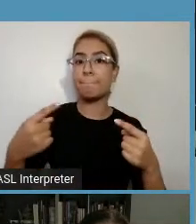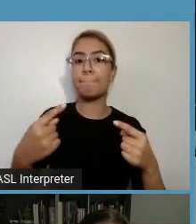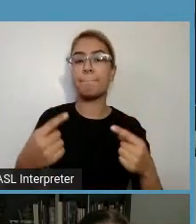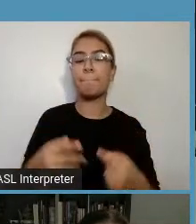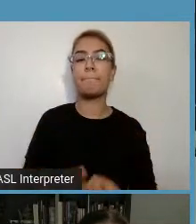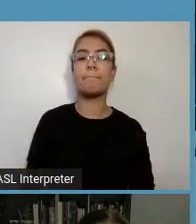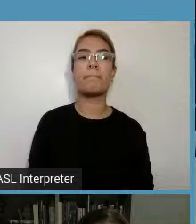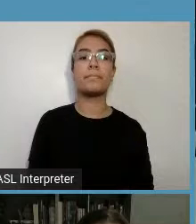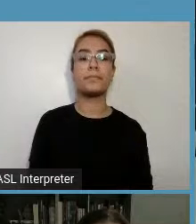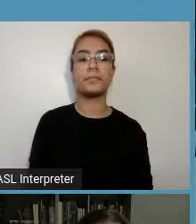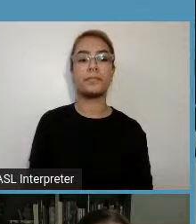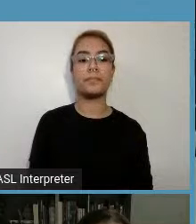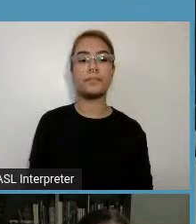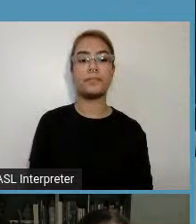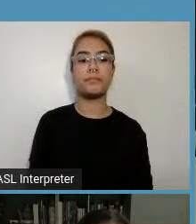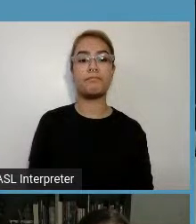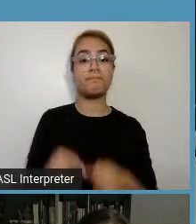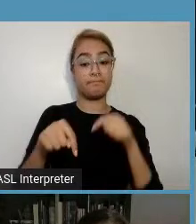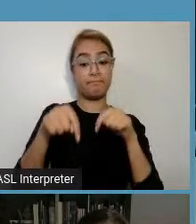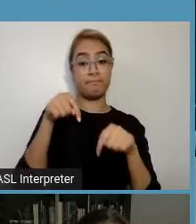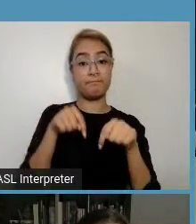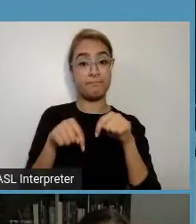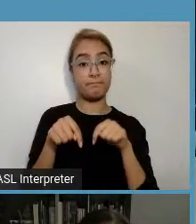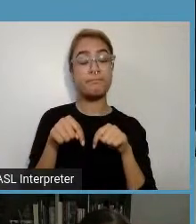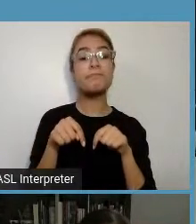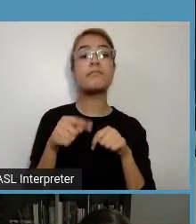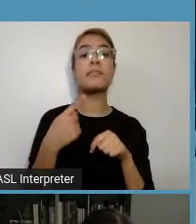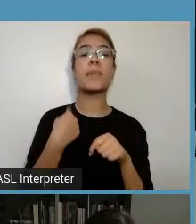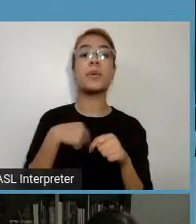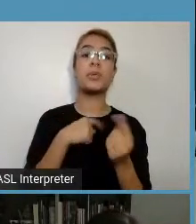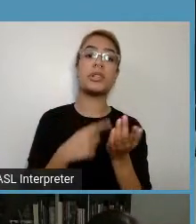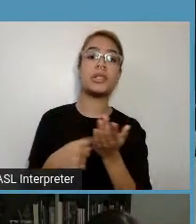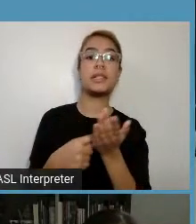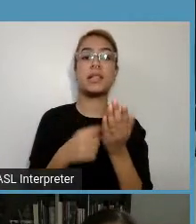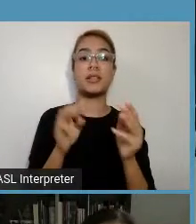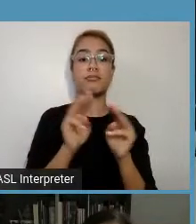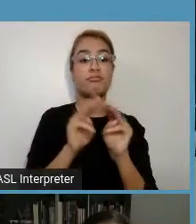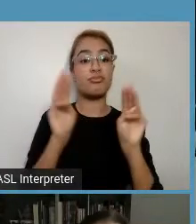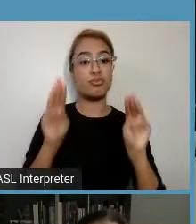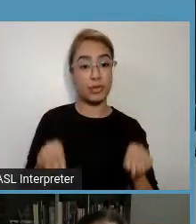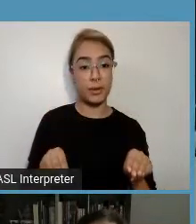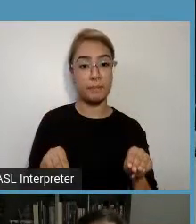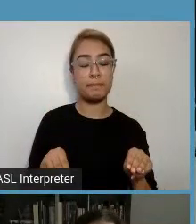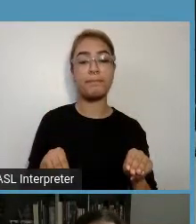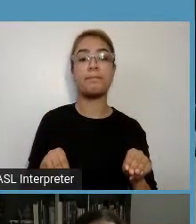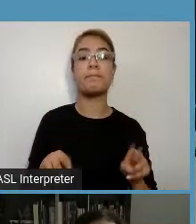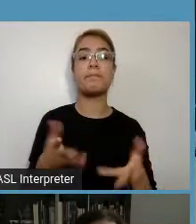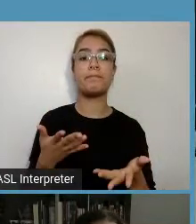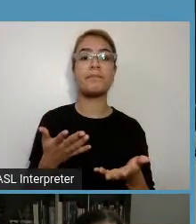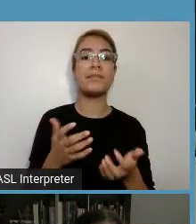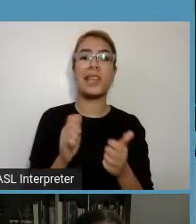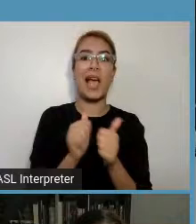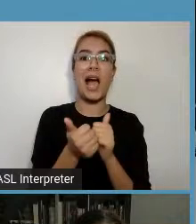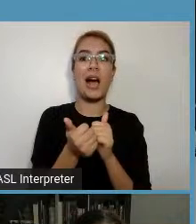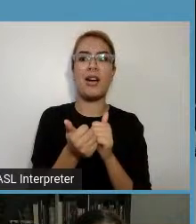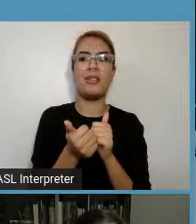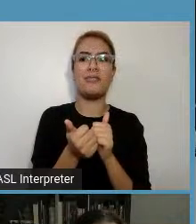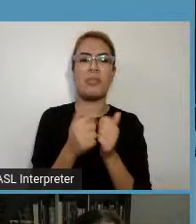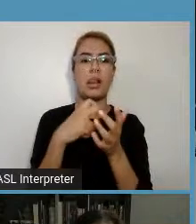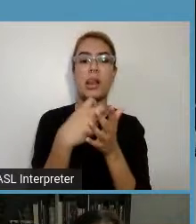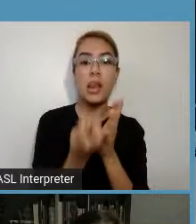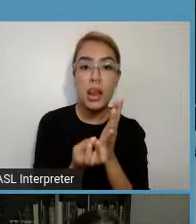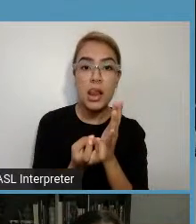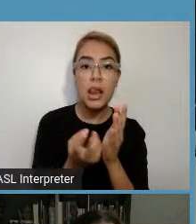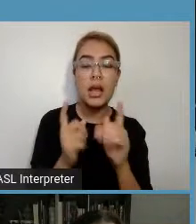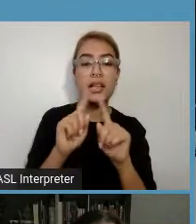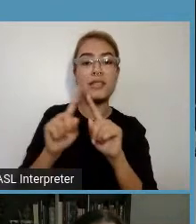just take a little step back in time as we talk about the museum. And how we really got into doing a lot of the